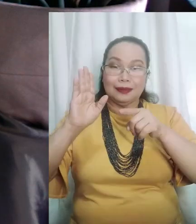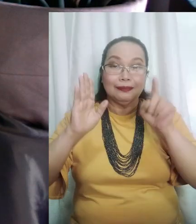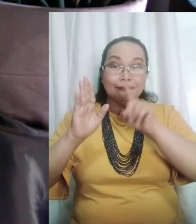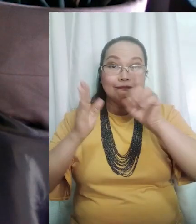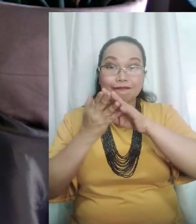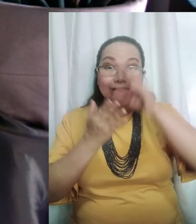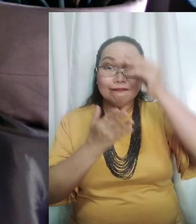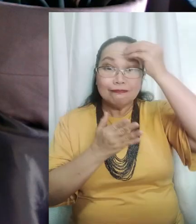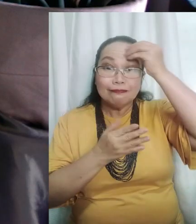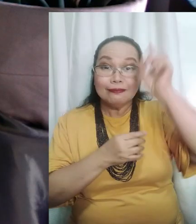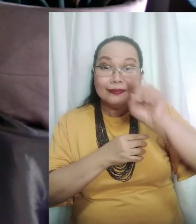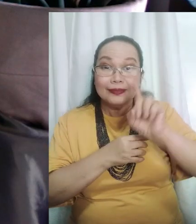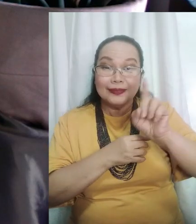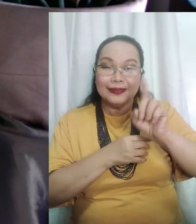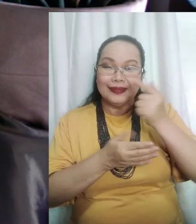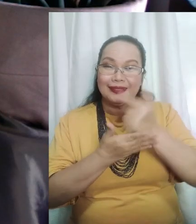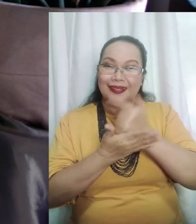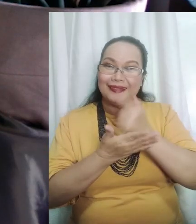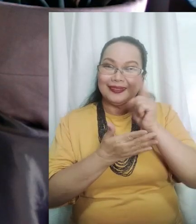What's our lesson?